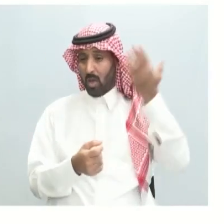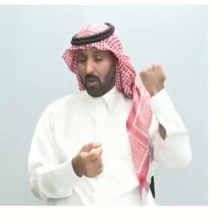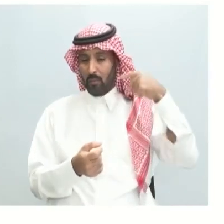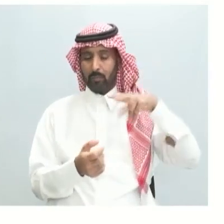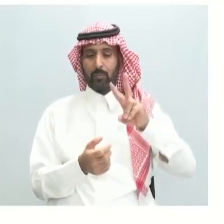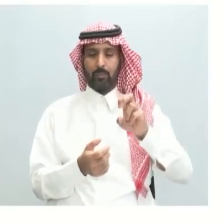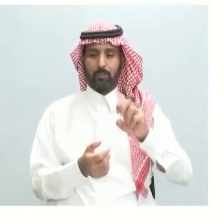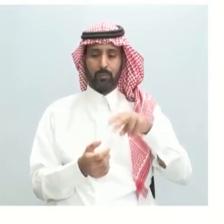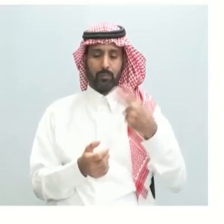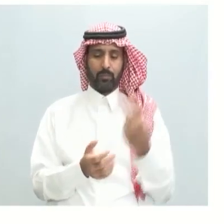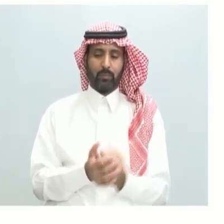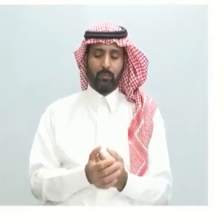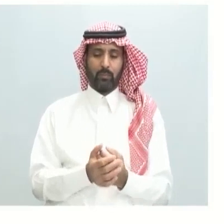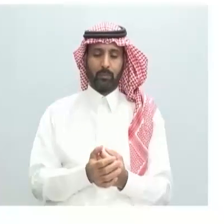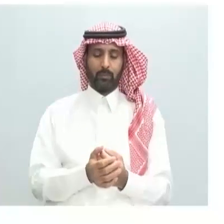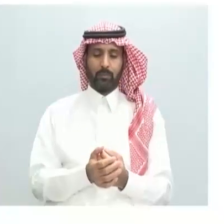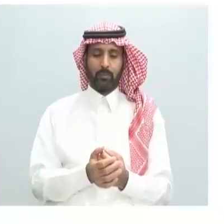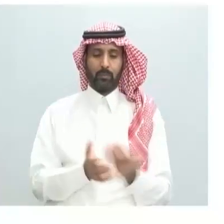2002.